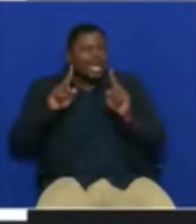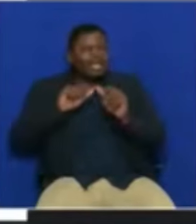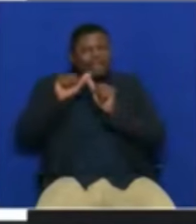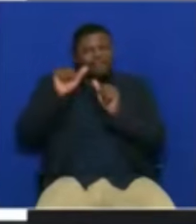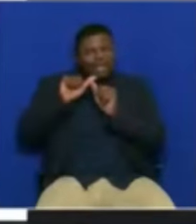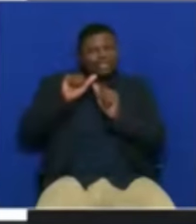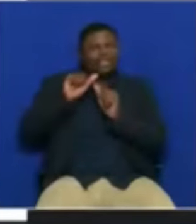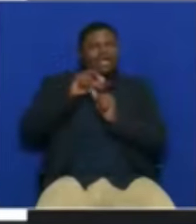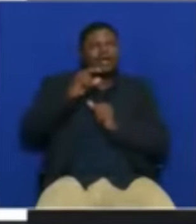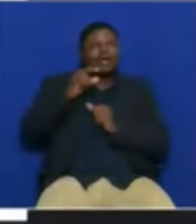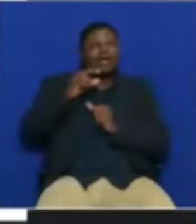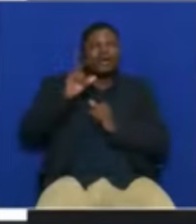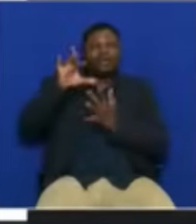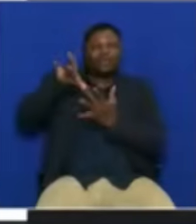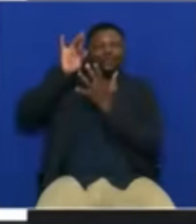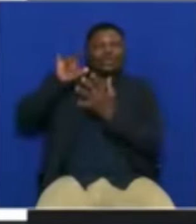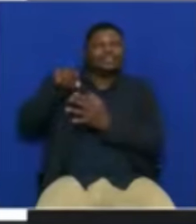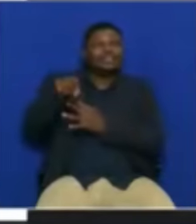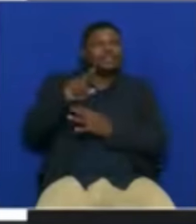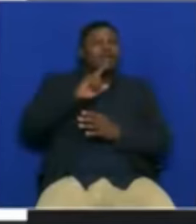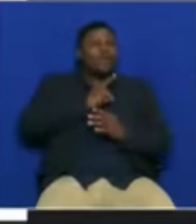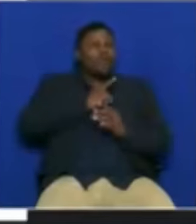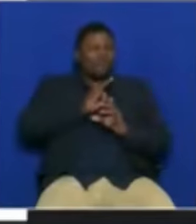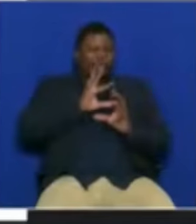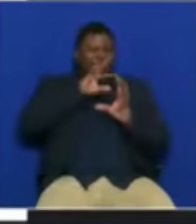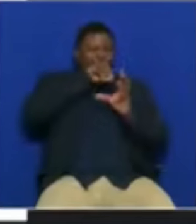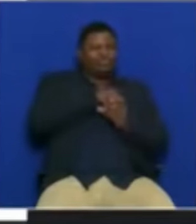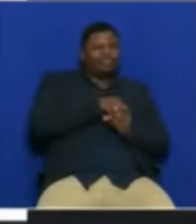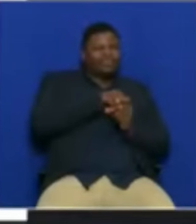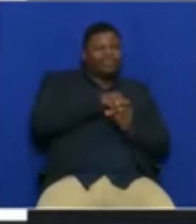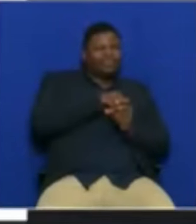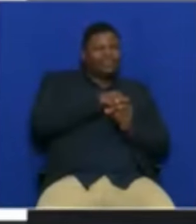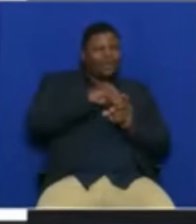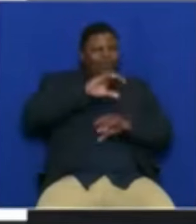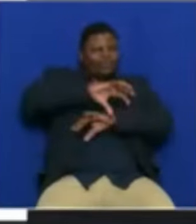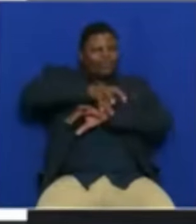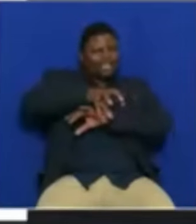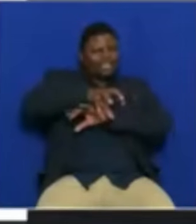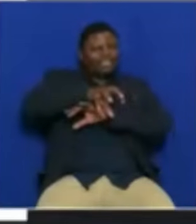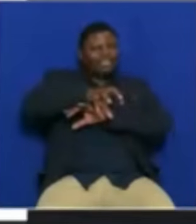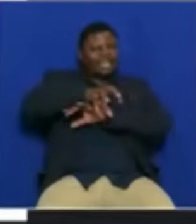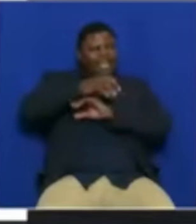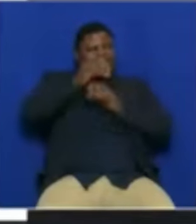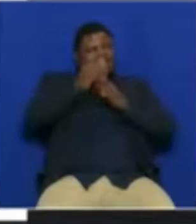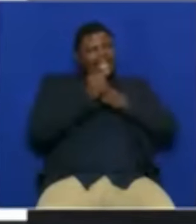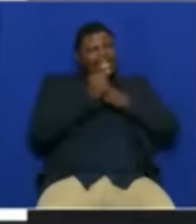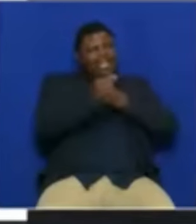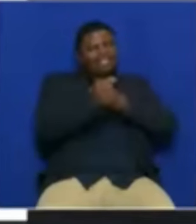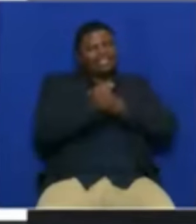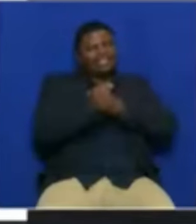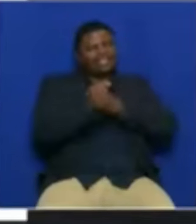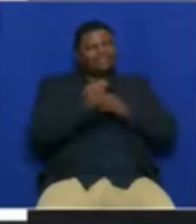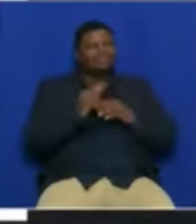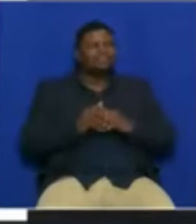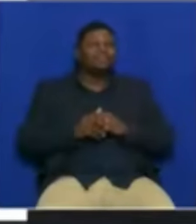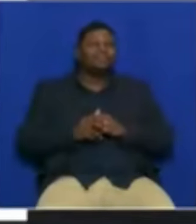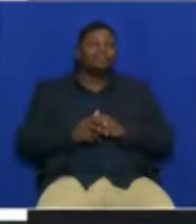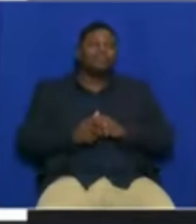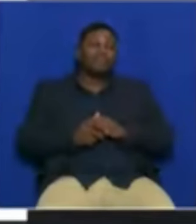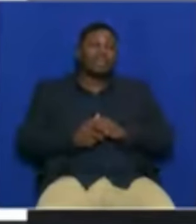the 6 provincial heads. If you look at what is said there, it's Yes. provincial heads,